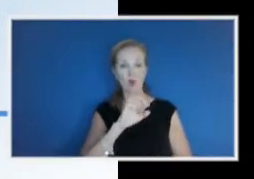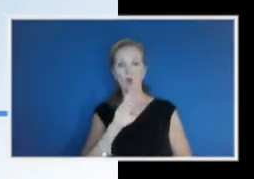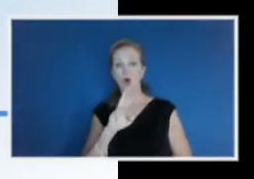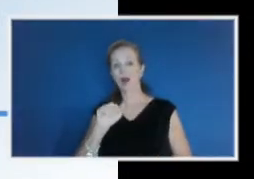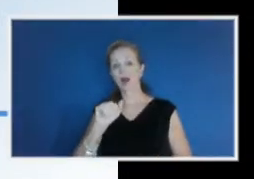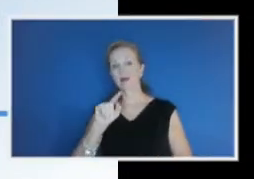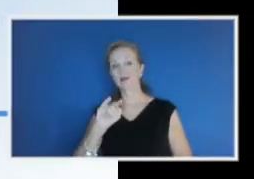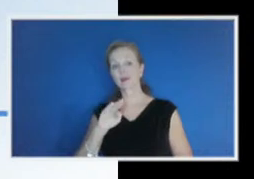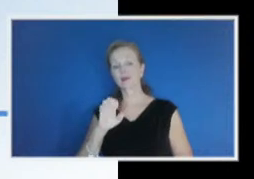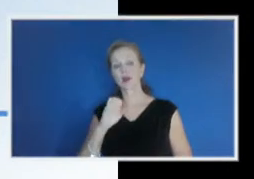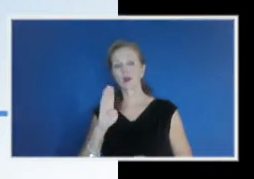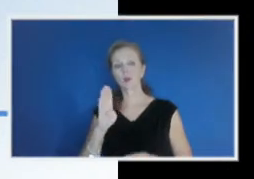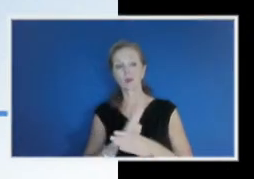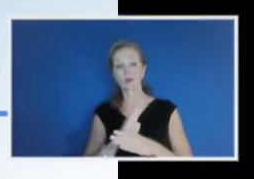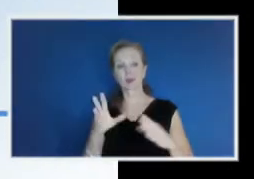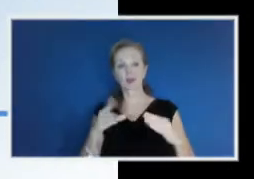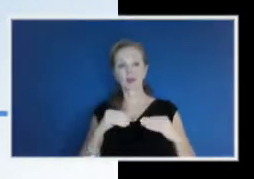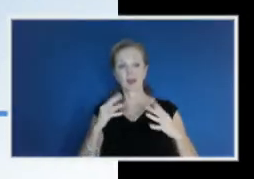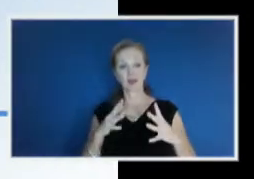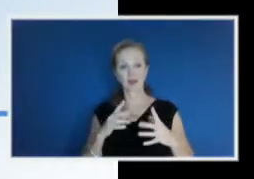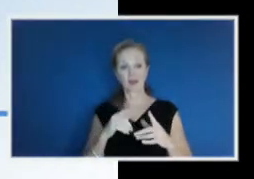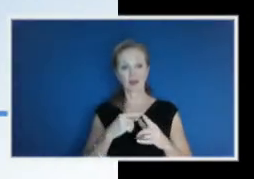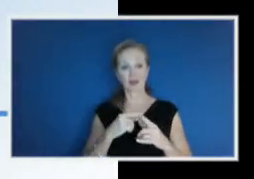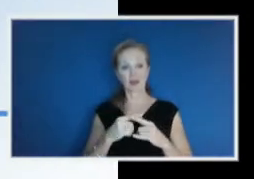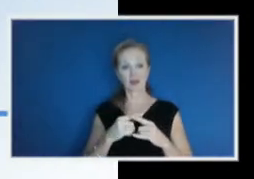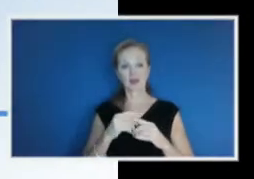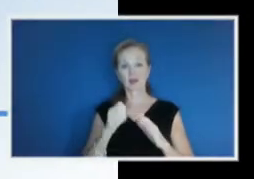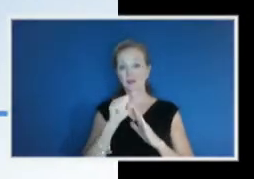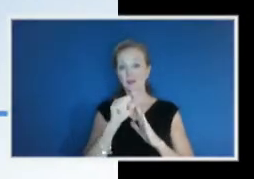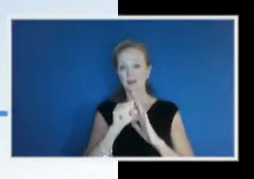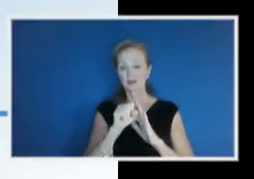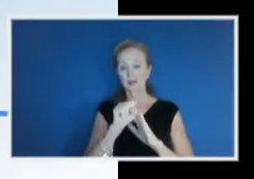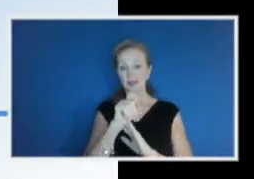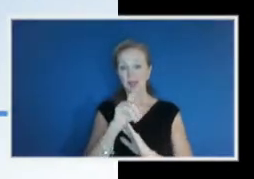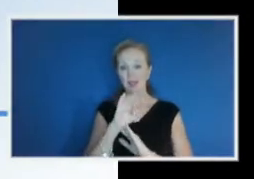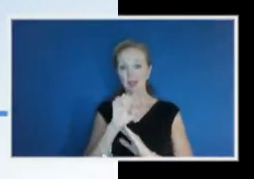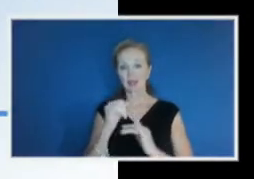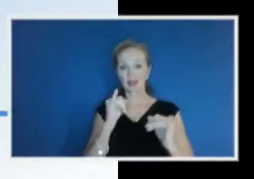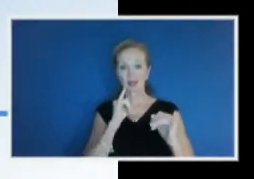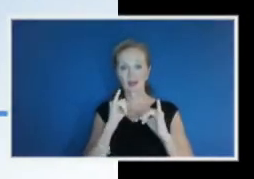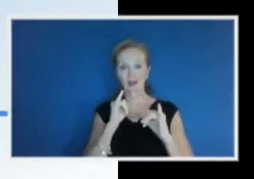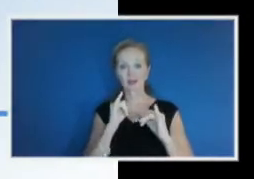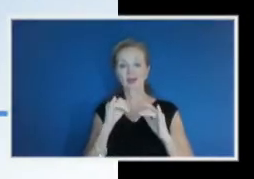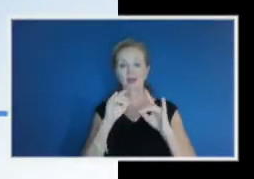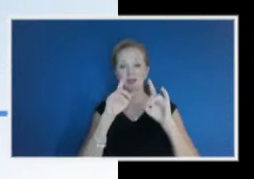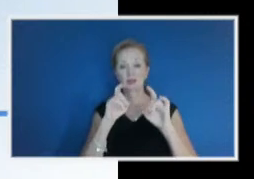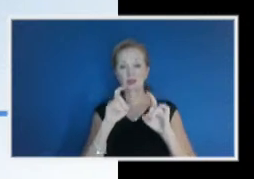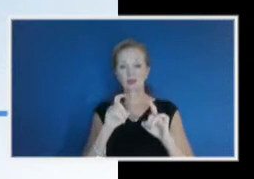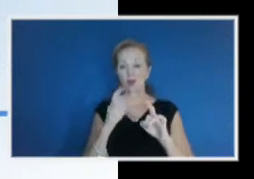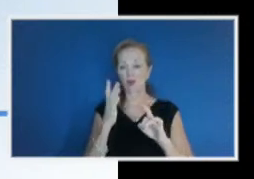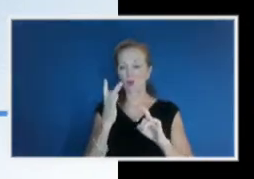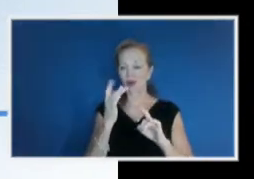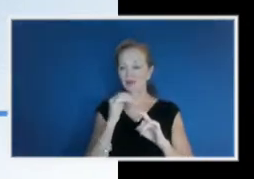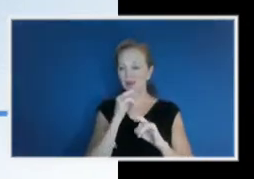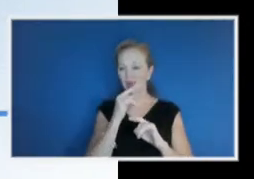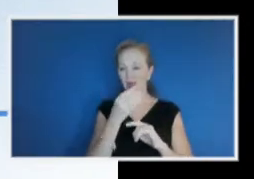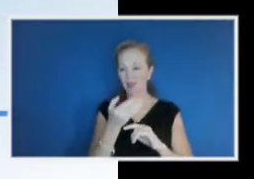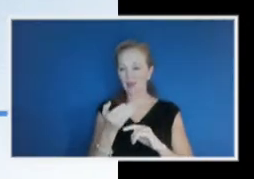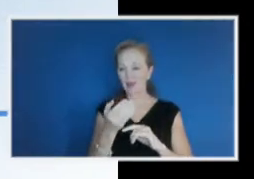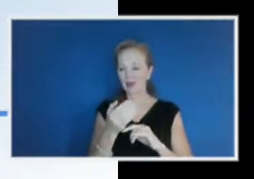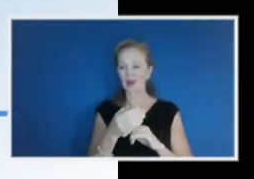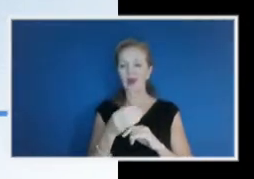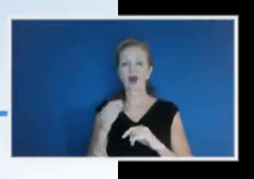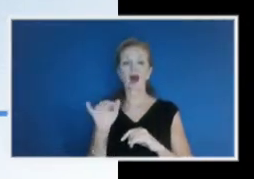business owner and stakeholder interviews. We also did a survey. I'm not sure why that bullet's not on there. But we